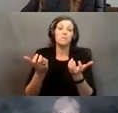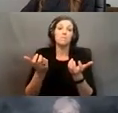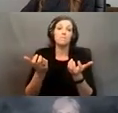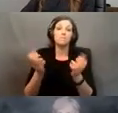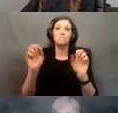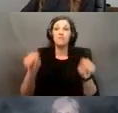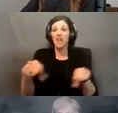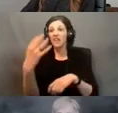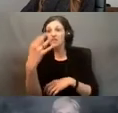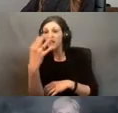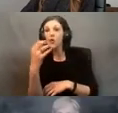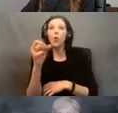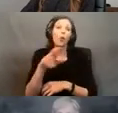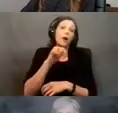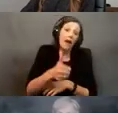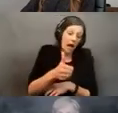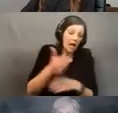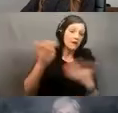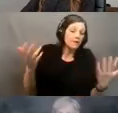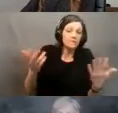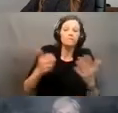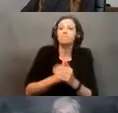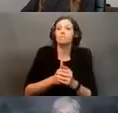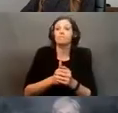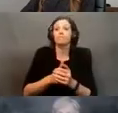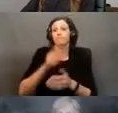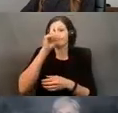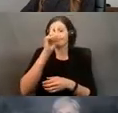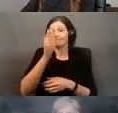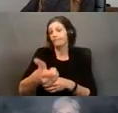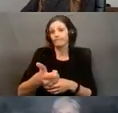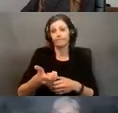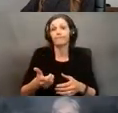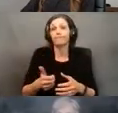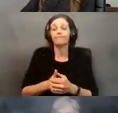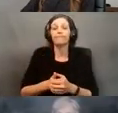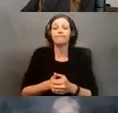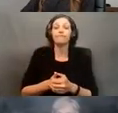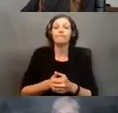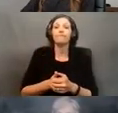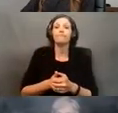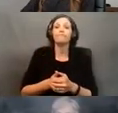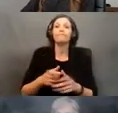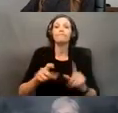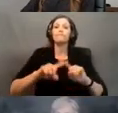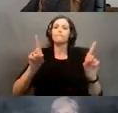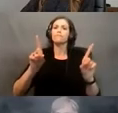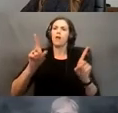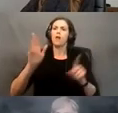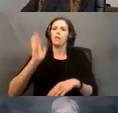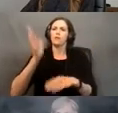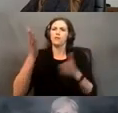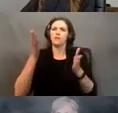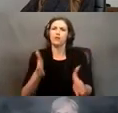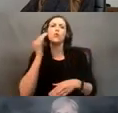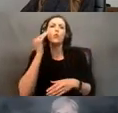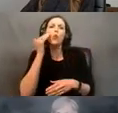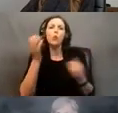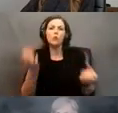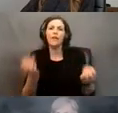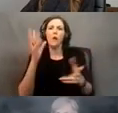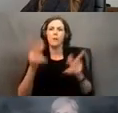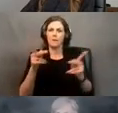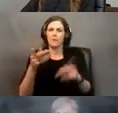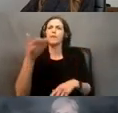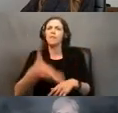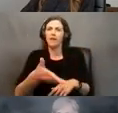if you choose not to, you can just, uh, it will be up, it will be known to the presenter, uh, how many persons are there and that